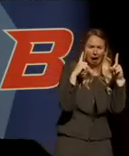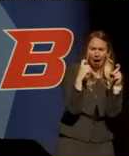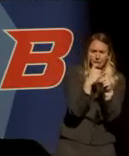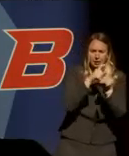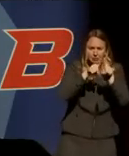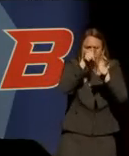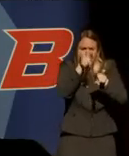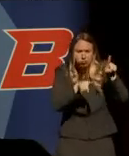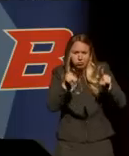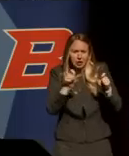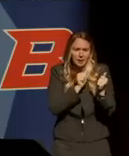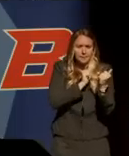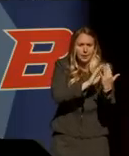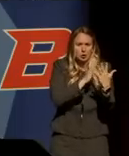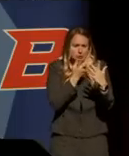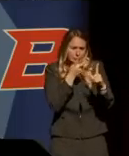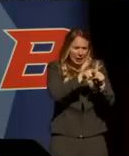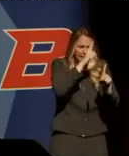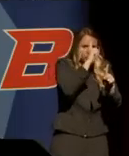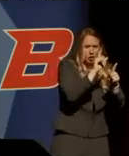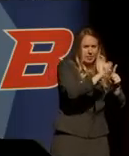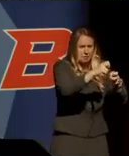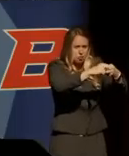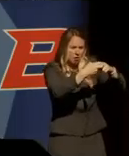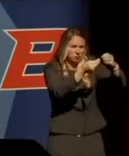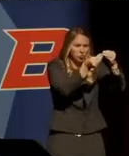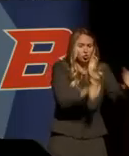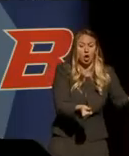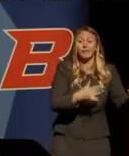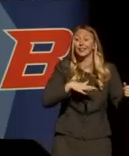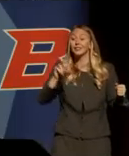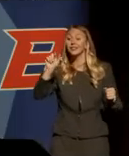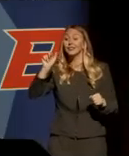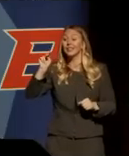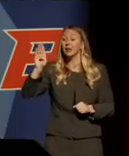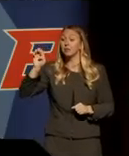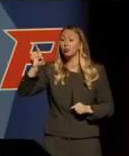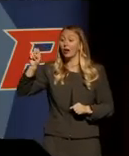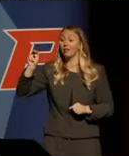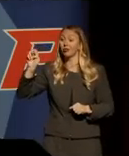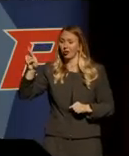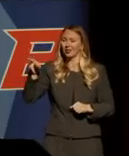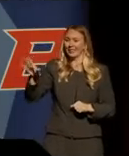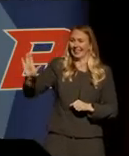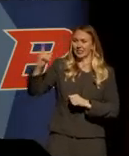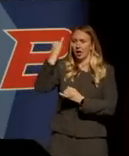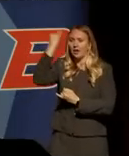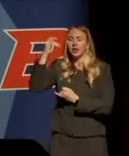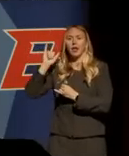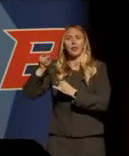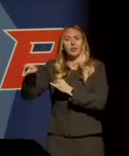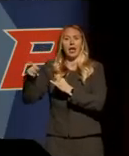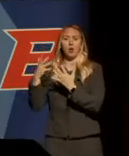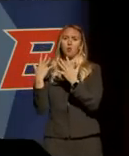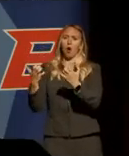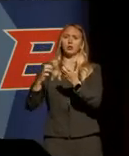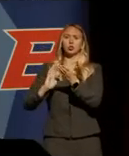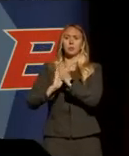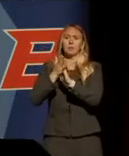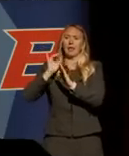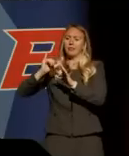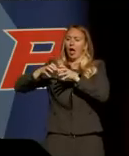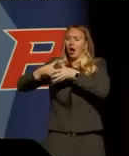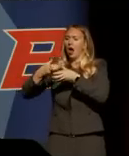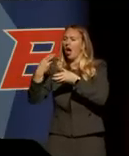to solve problems. And we've just heard Dean Benner's notion that he wants to be that hub